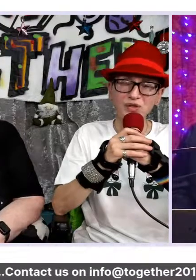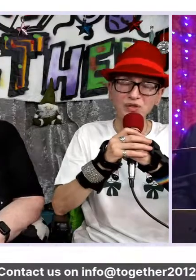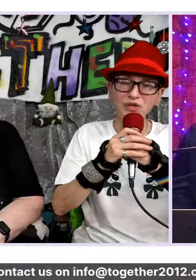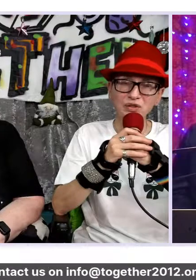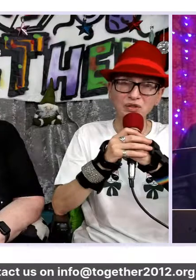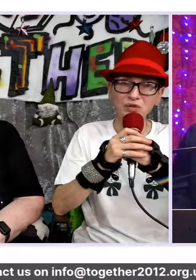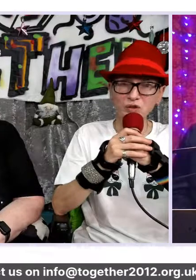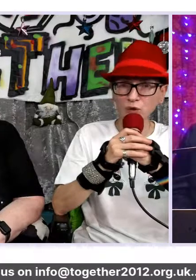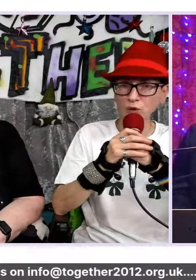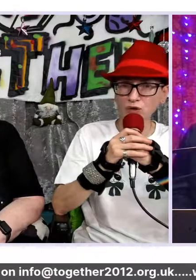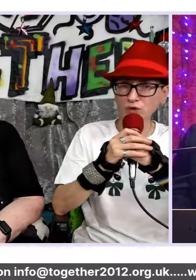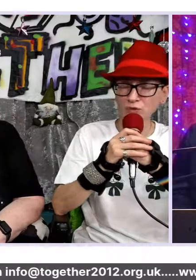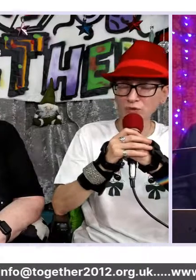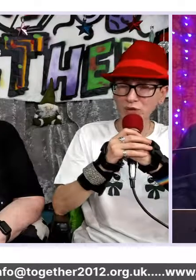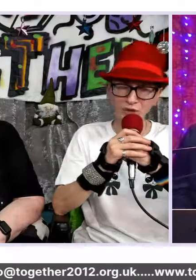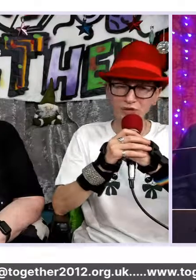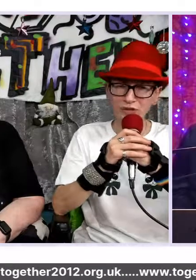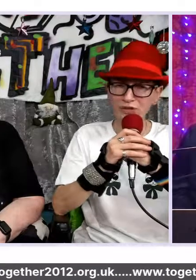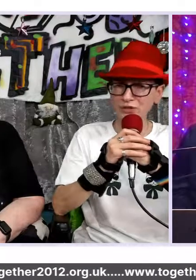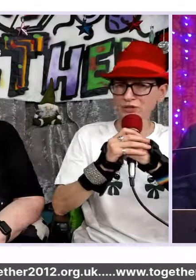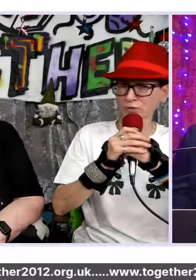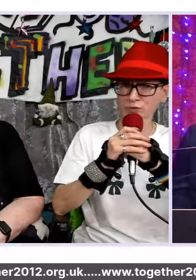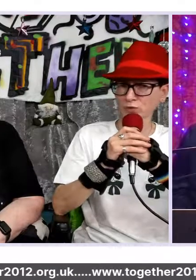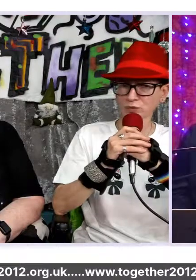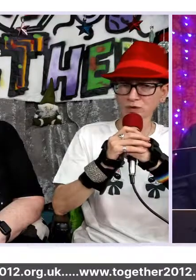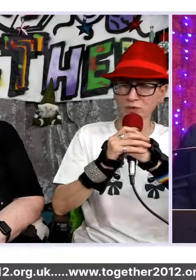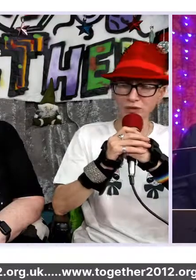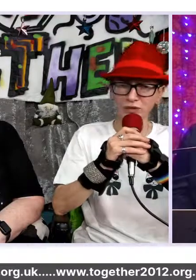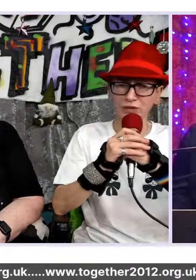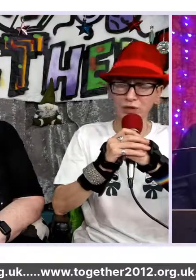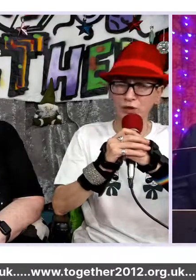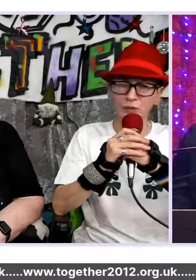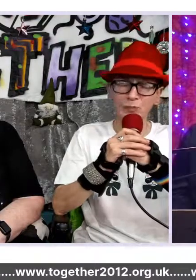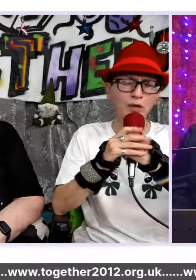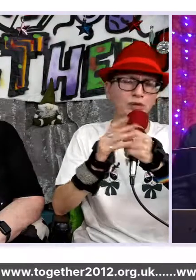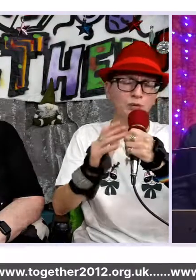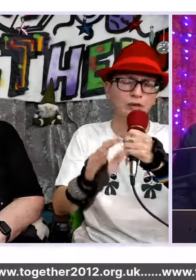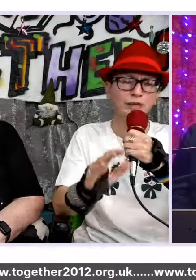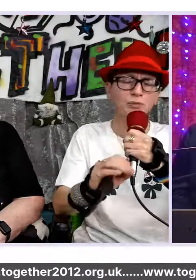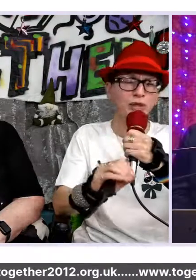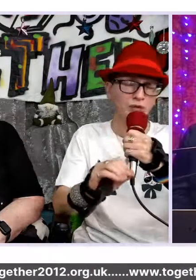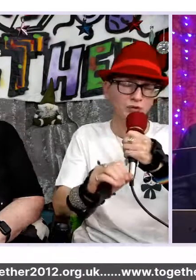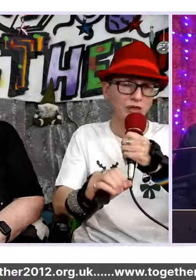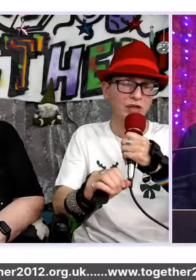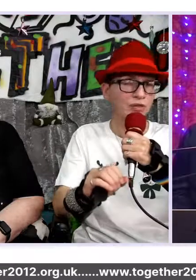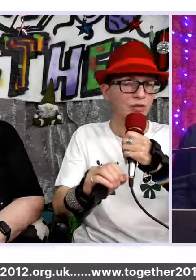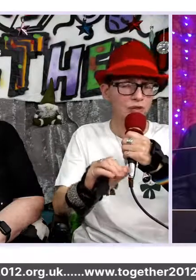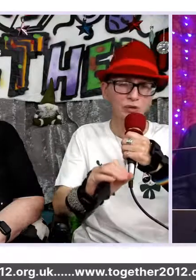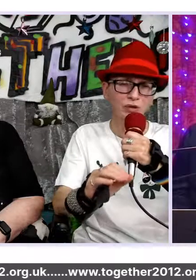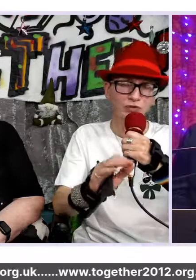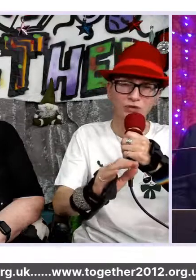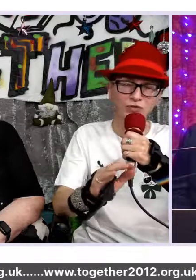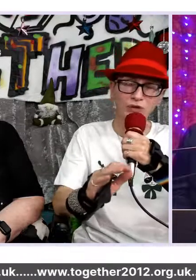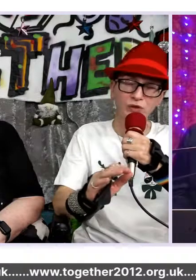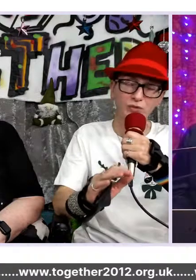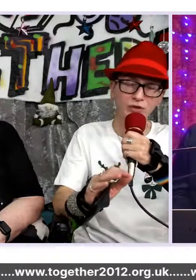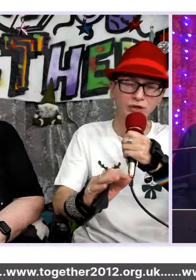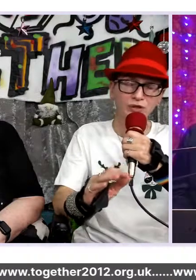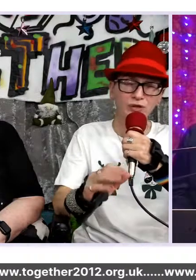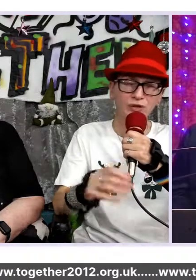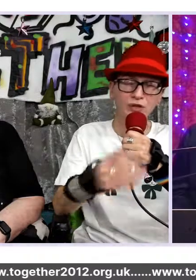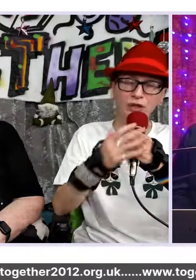University of East London to give a talk as a woman in music, and I said, I'm not a woman in music. I do a little bit of sound as part of my fine